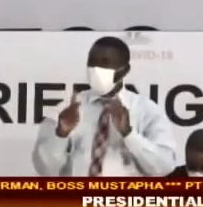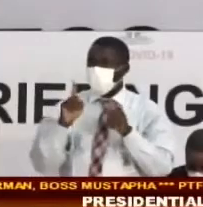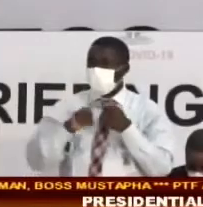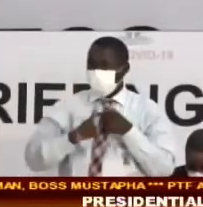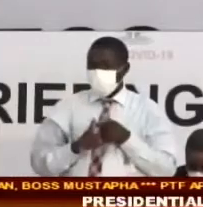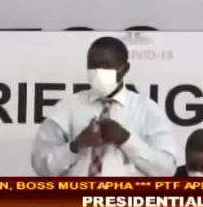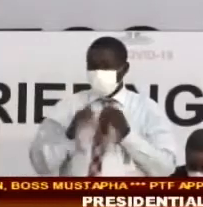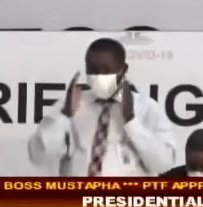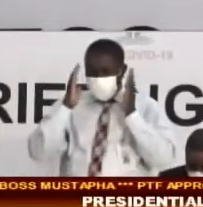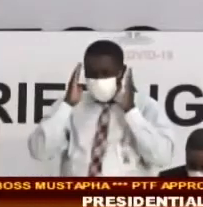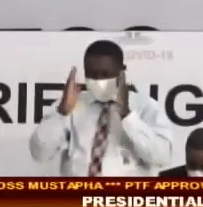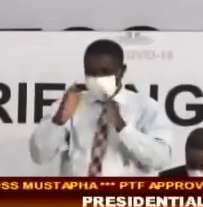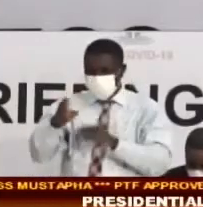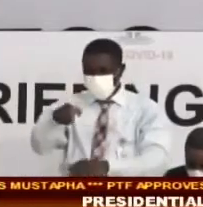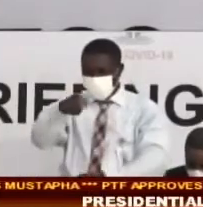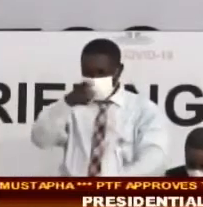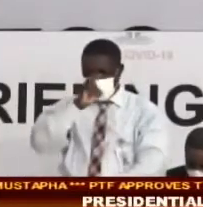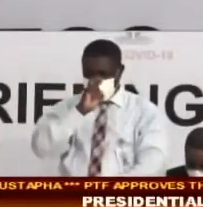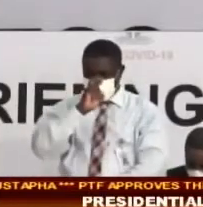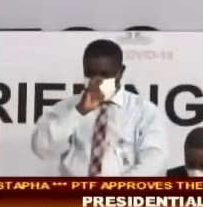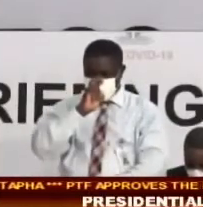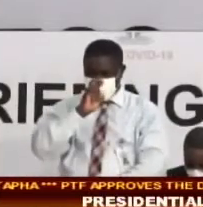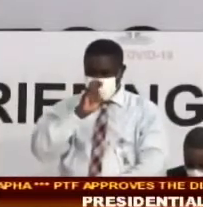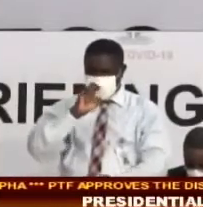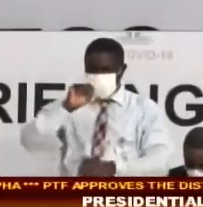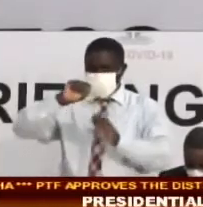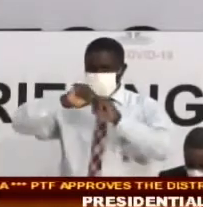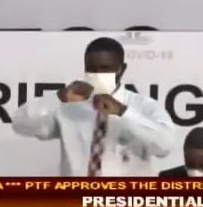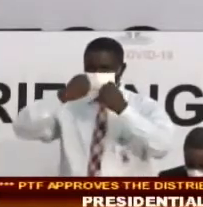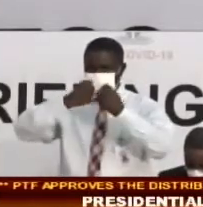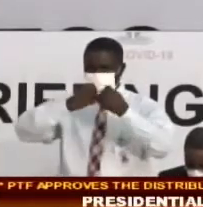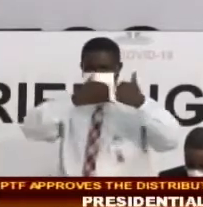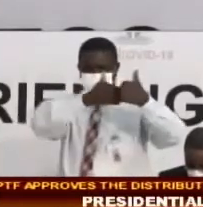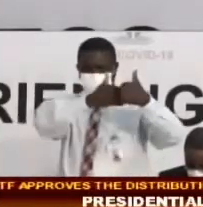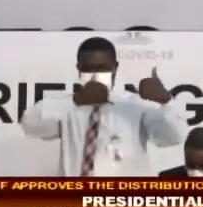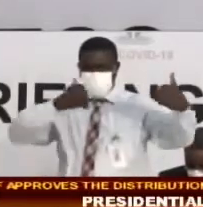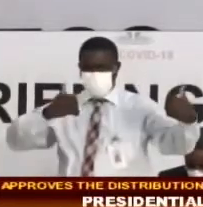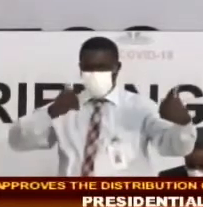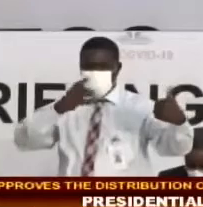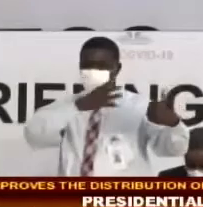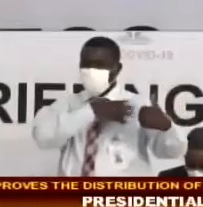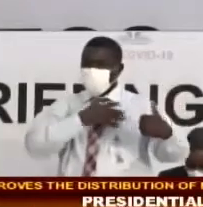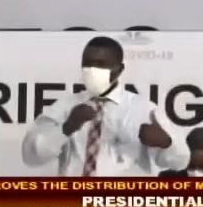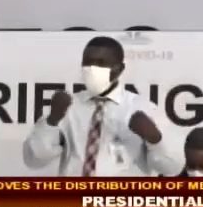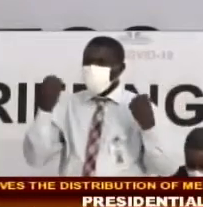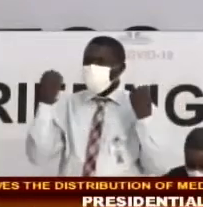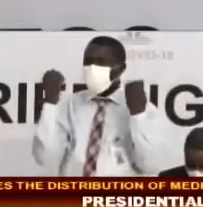strictly to social distancing and mass gathering restrictions.